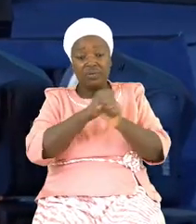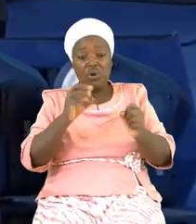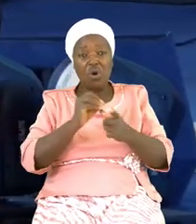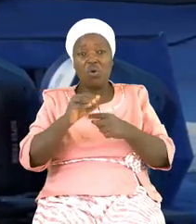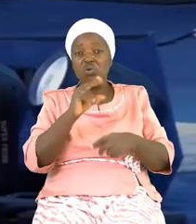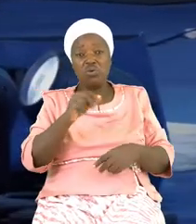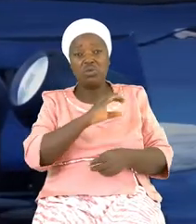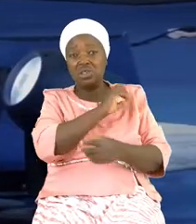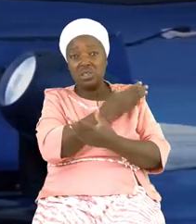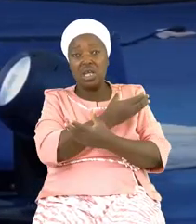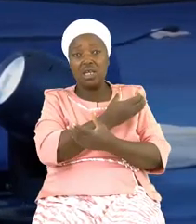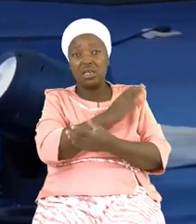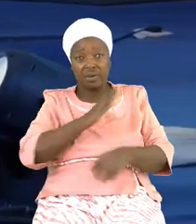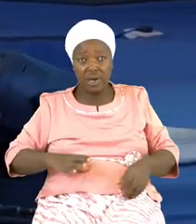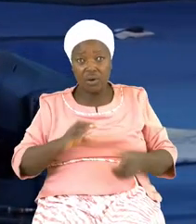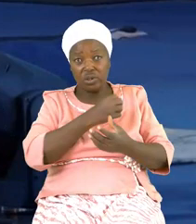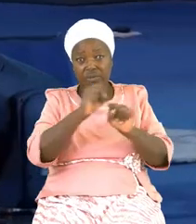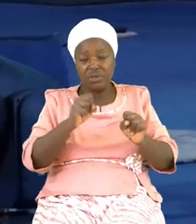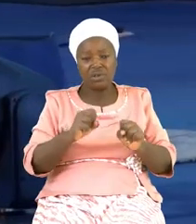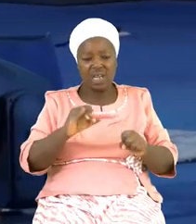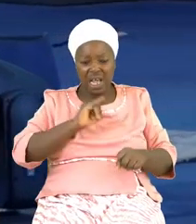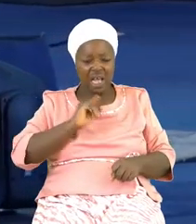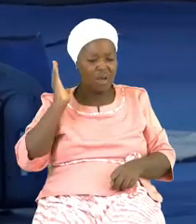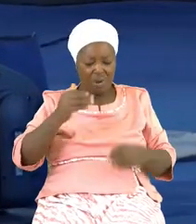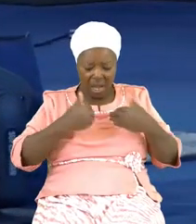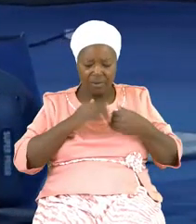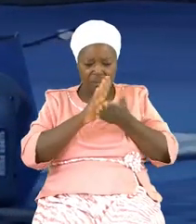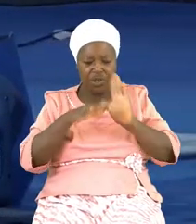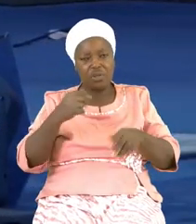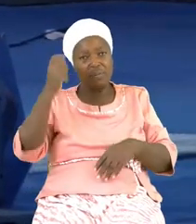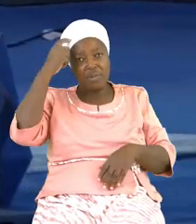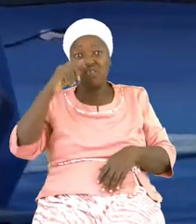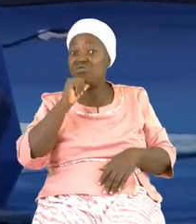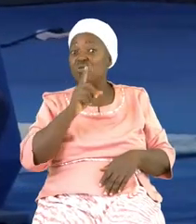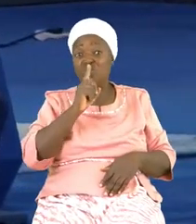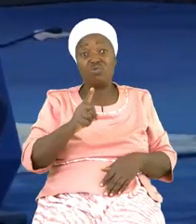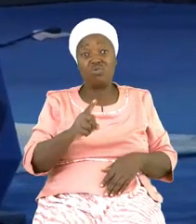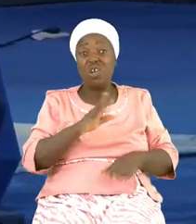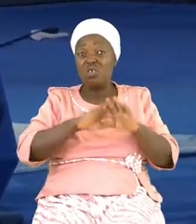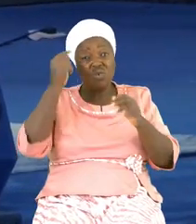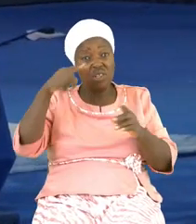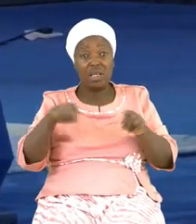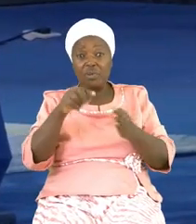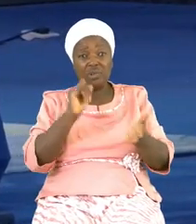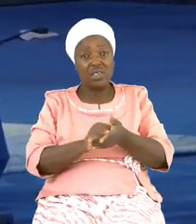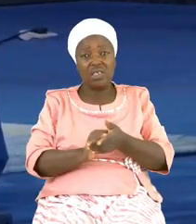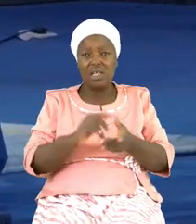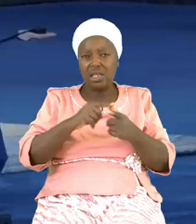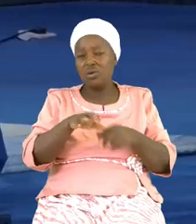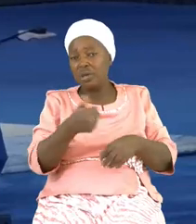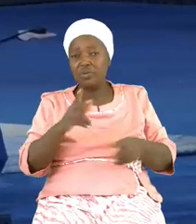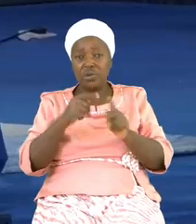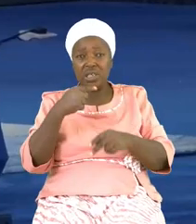of mind. That's not true. Don't think about that. Other people say things that are not